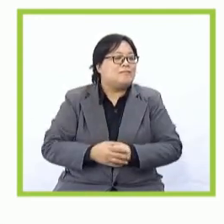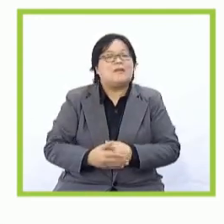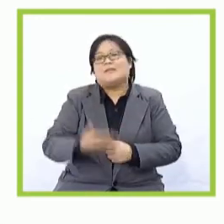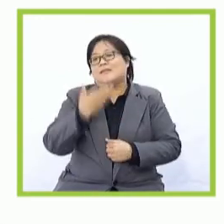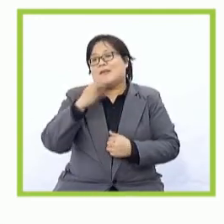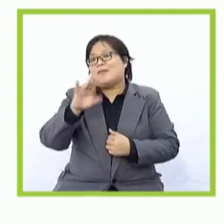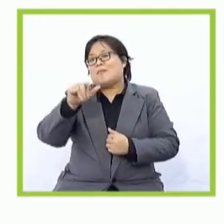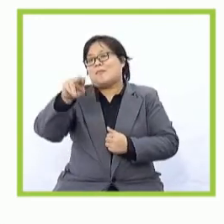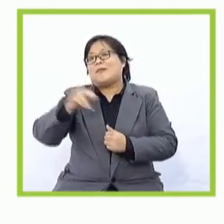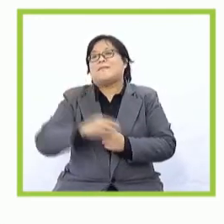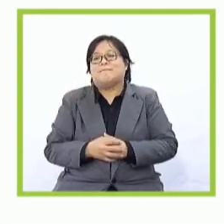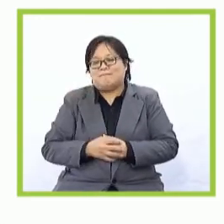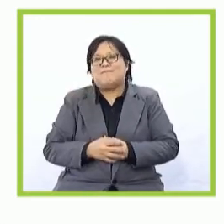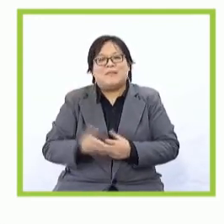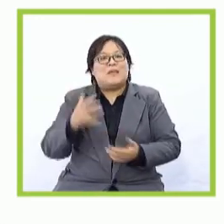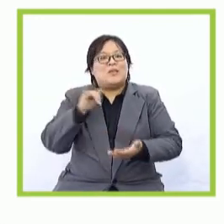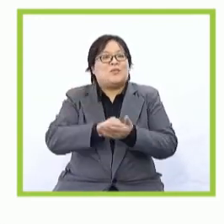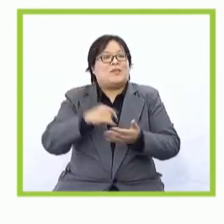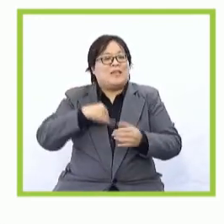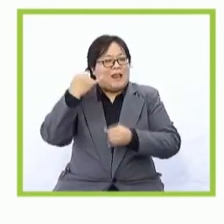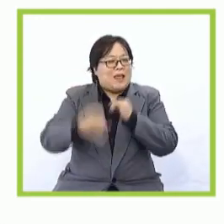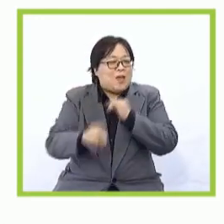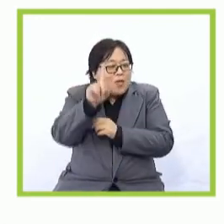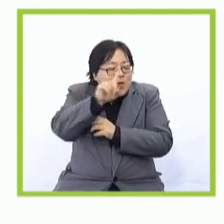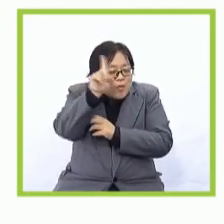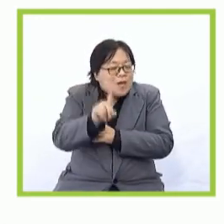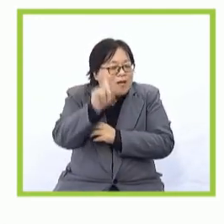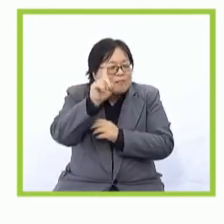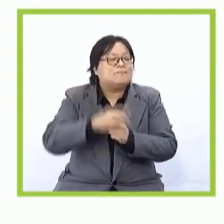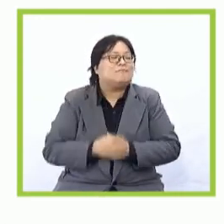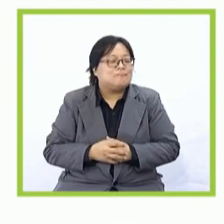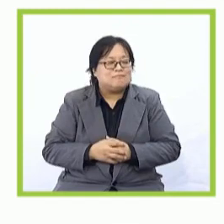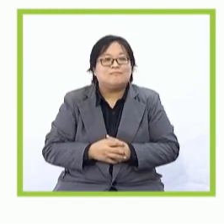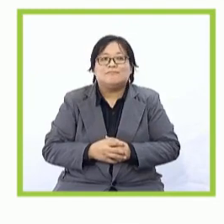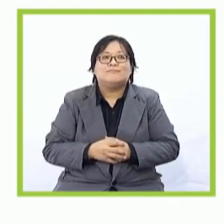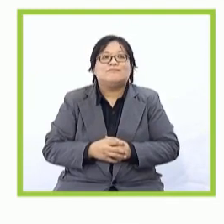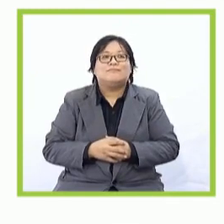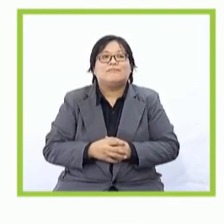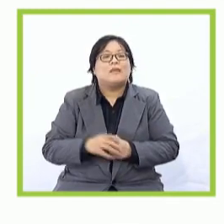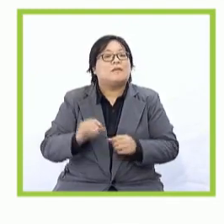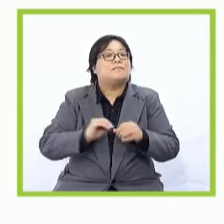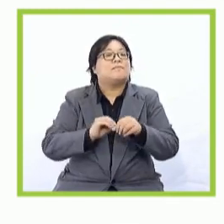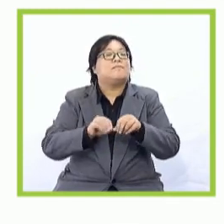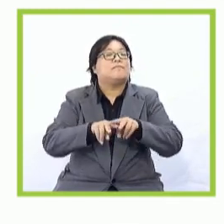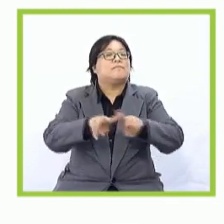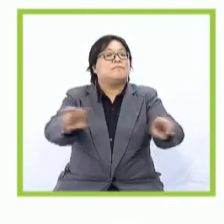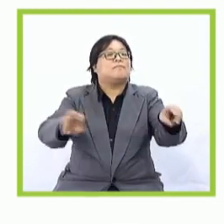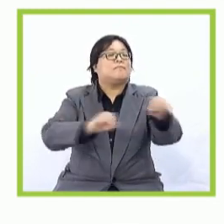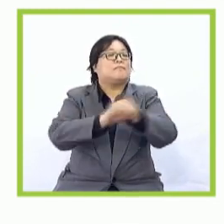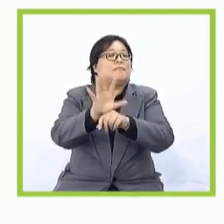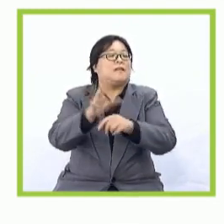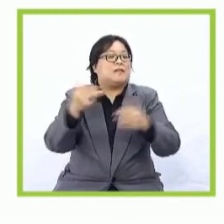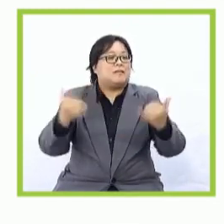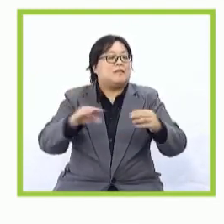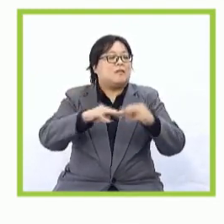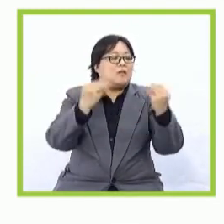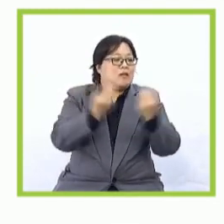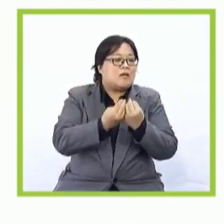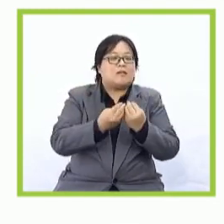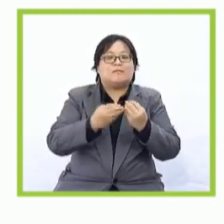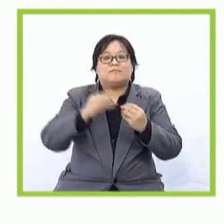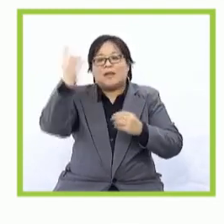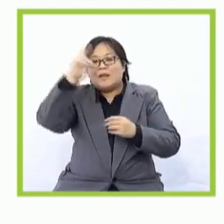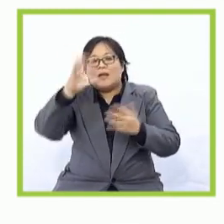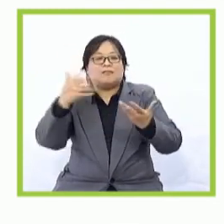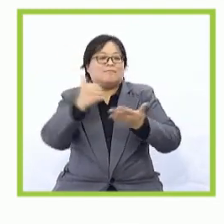you, Ben. I think that kind of leads us into the last question by Shruti, which says, the pandemic has made countries, society, governments look inwards